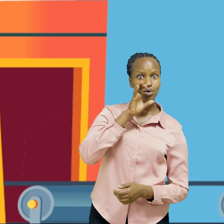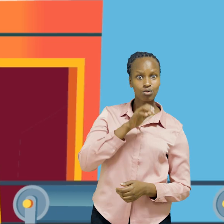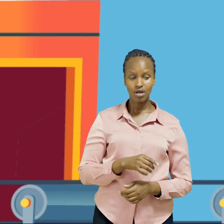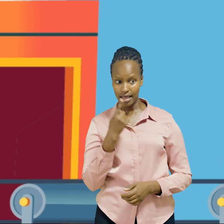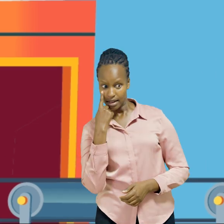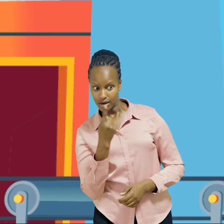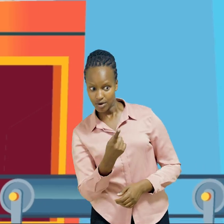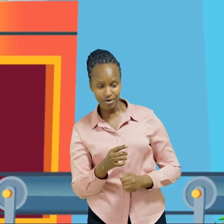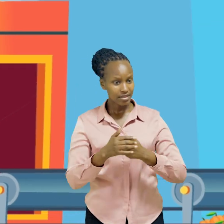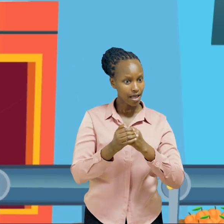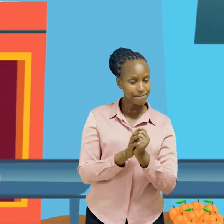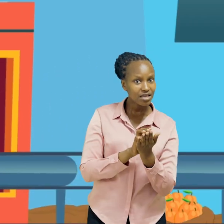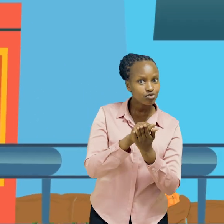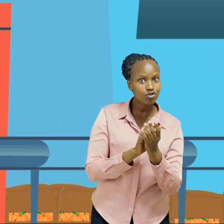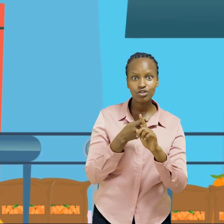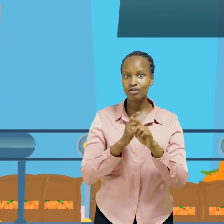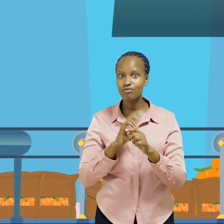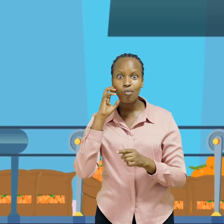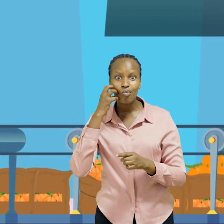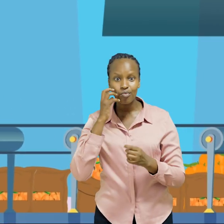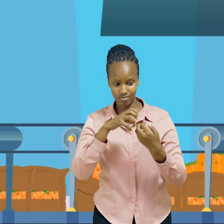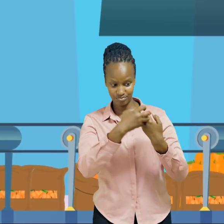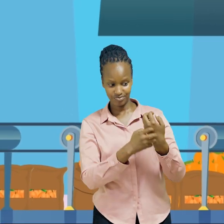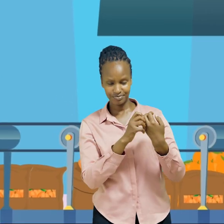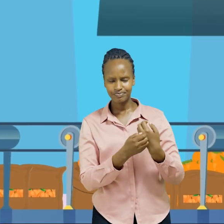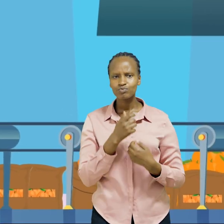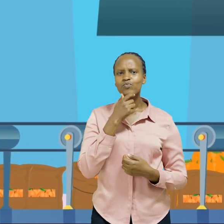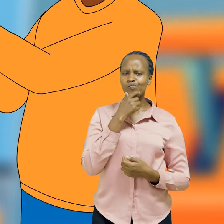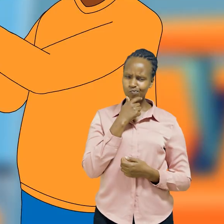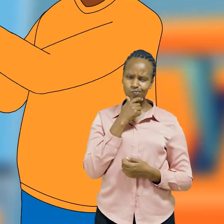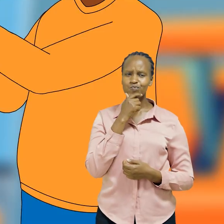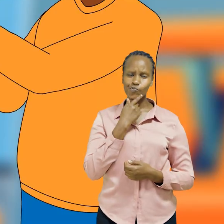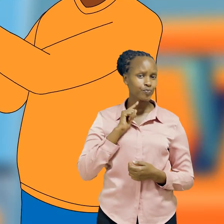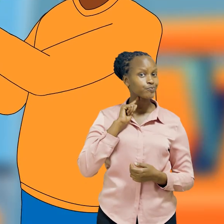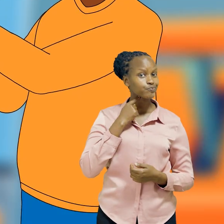This is the beverage room. Look, they are making juice from oranges.